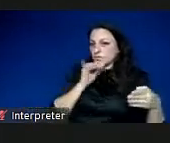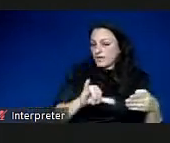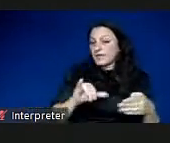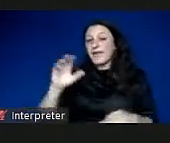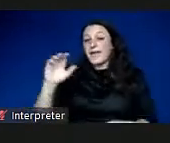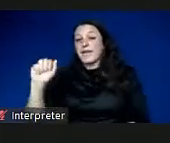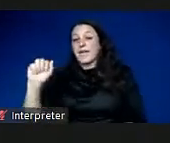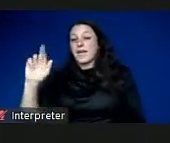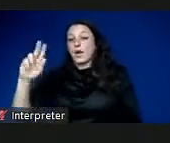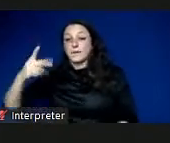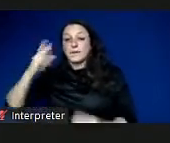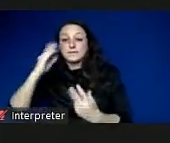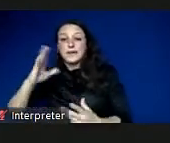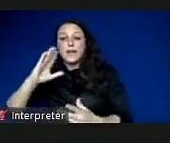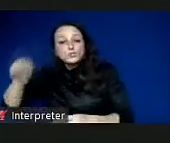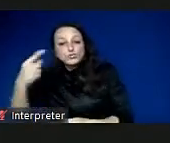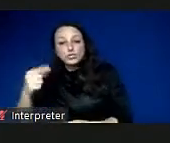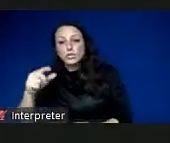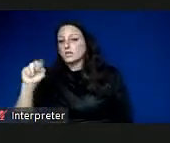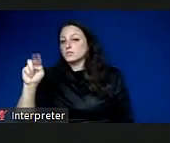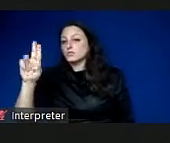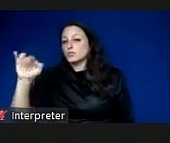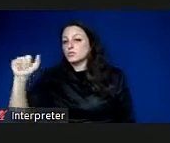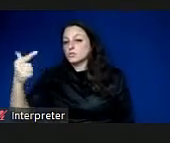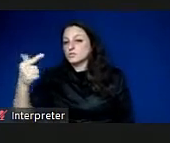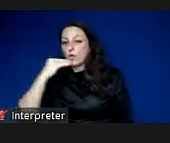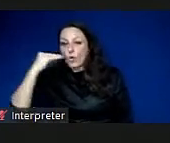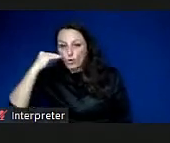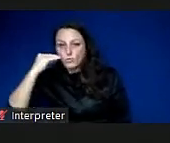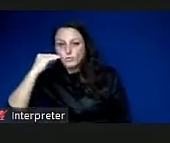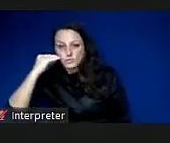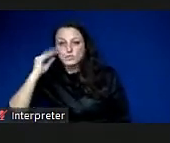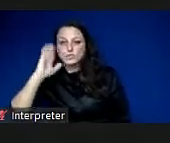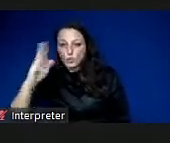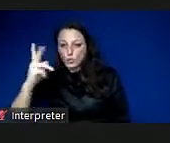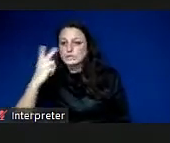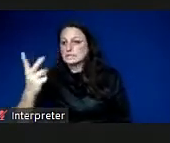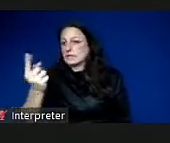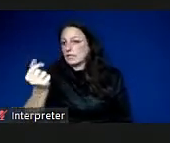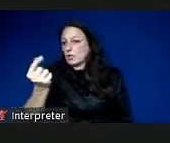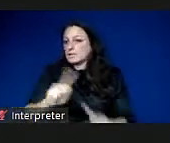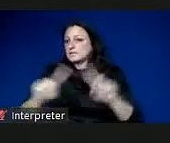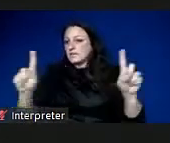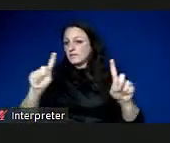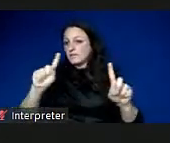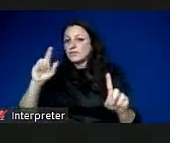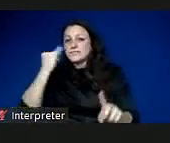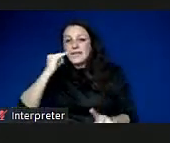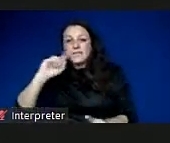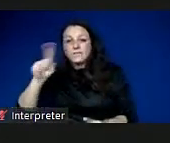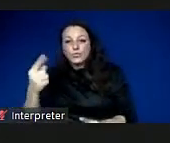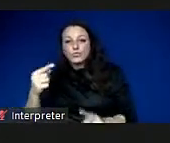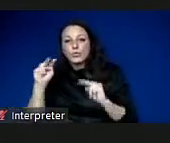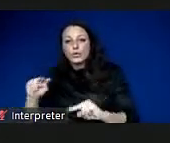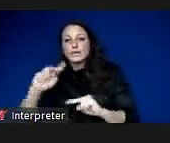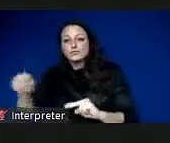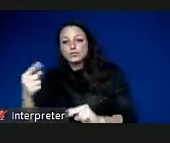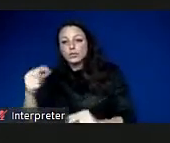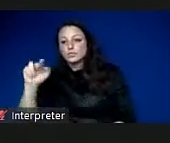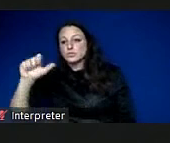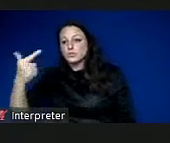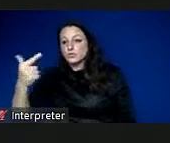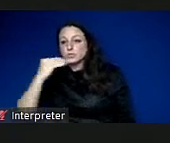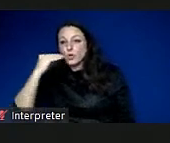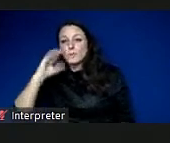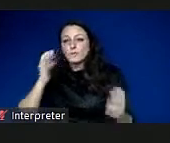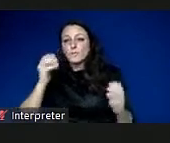focused just on nursing homes. So you're going to see some differences there when you look specifically just at nursing homes versus all types of long-term care